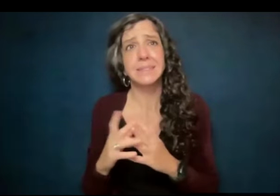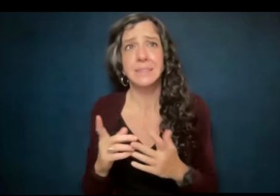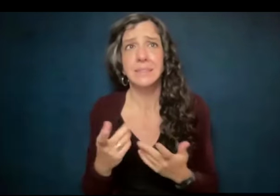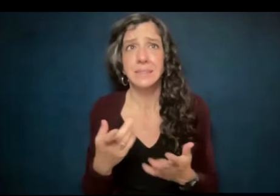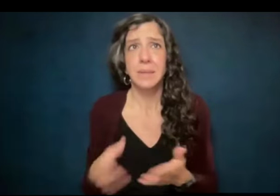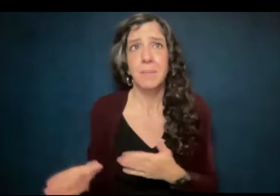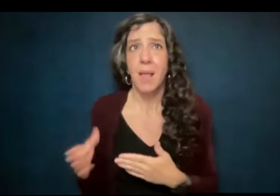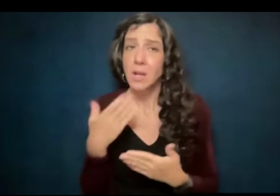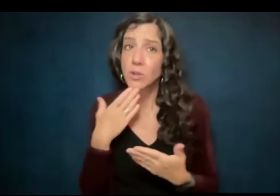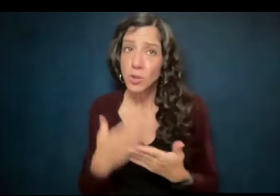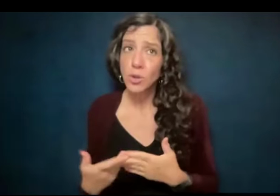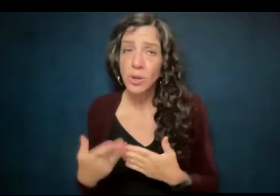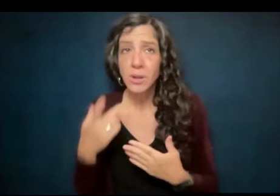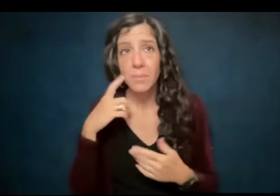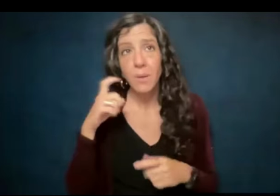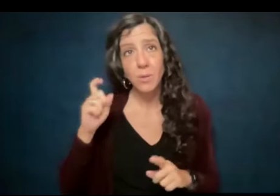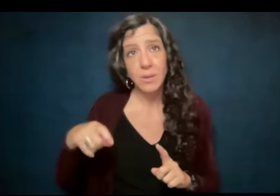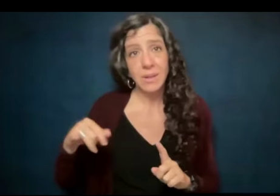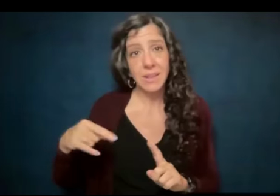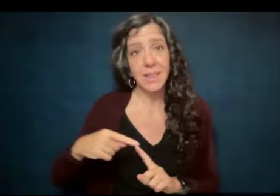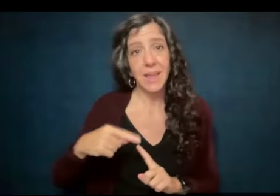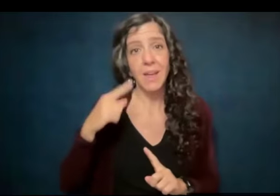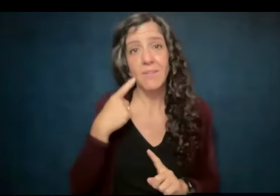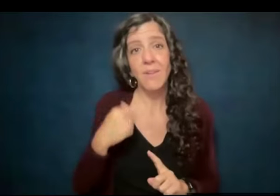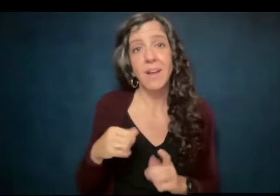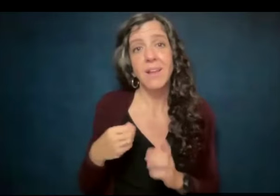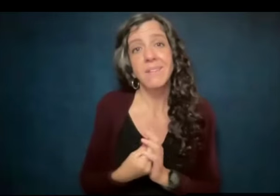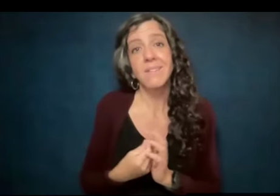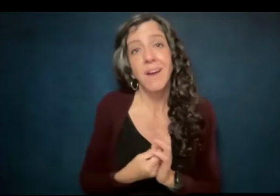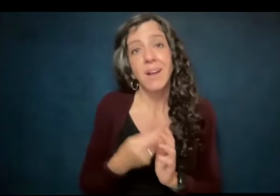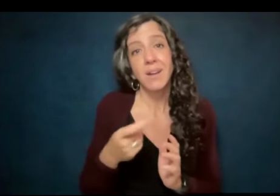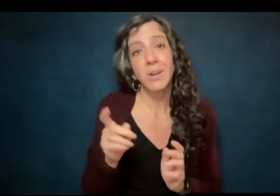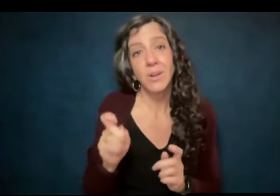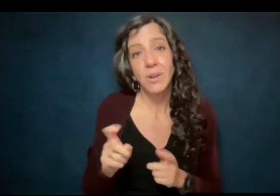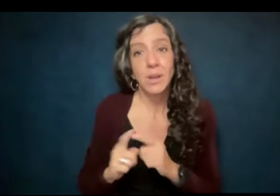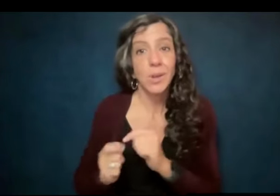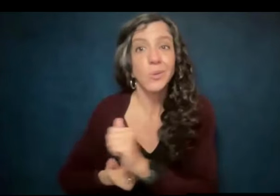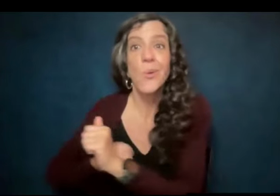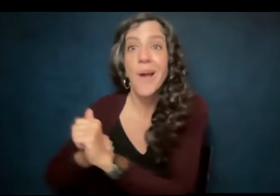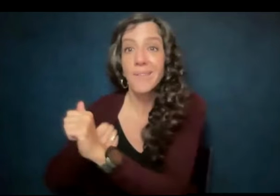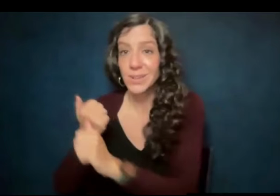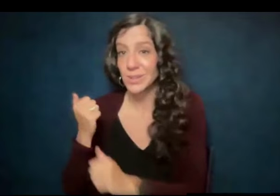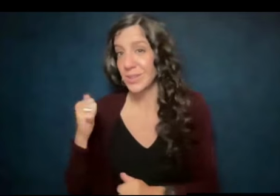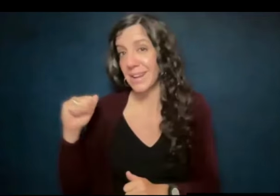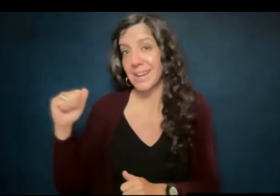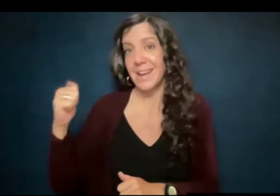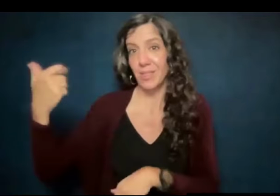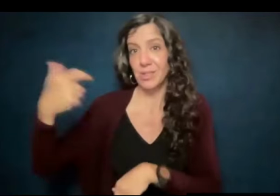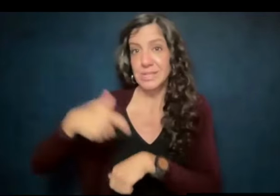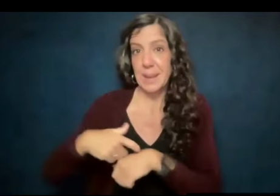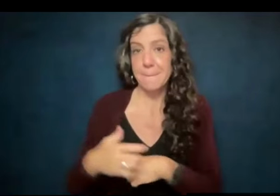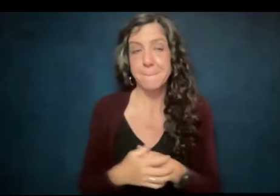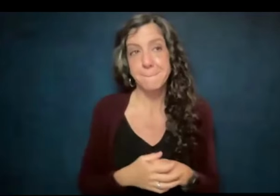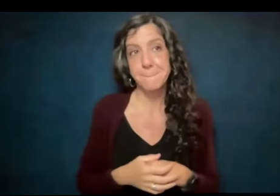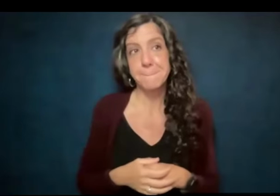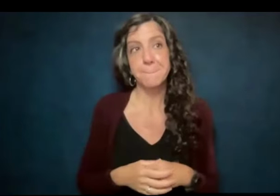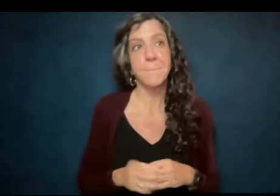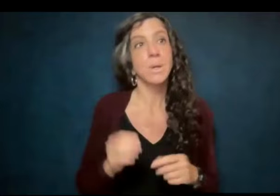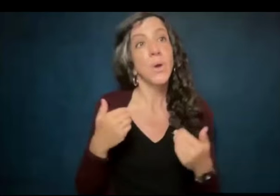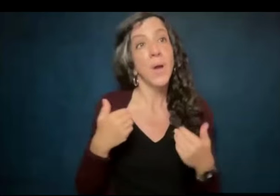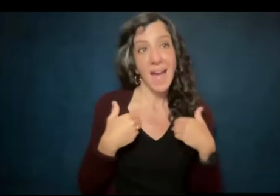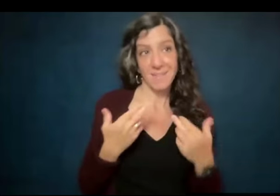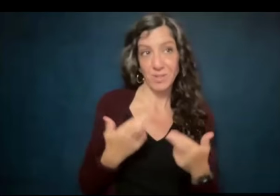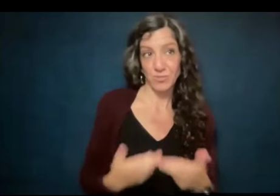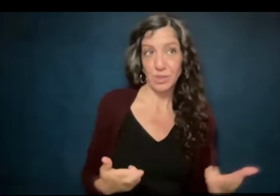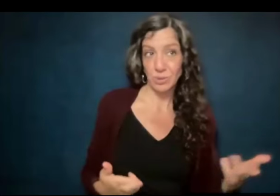because you are going to need it for any kind of funding that you're going to try to go after, right? So we have some